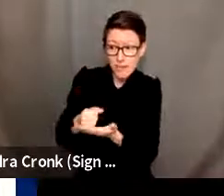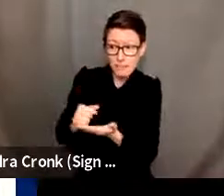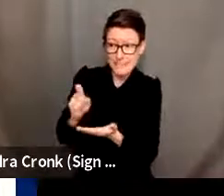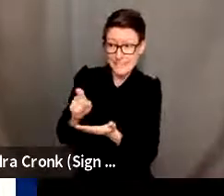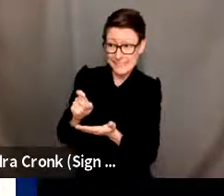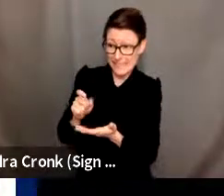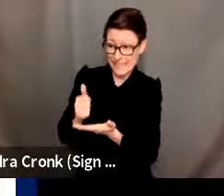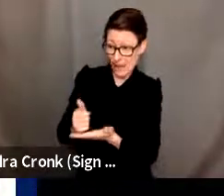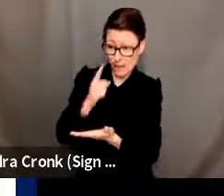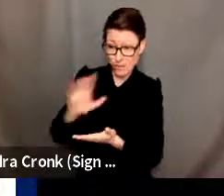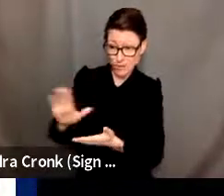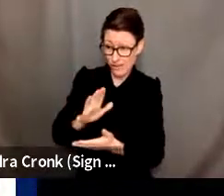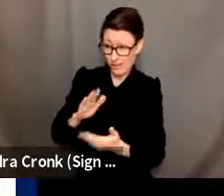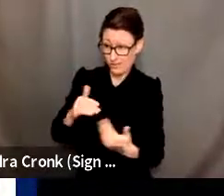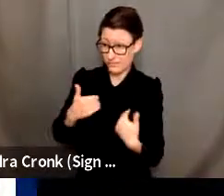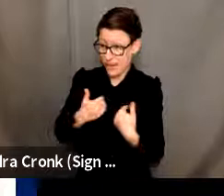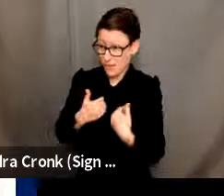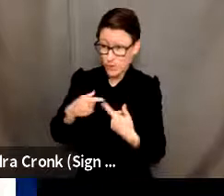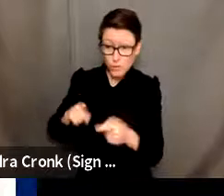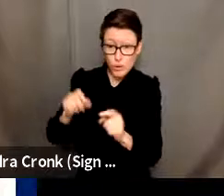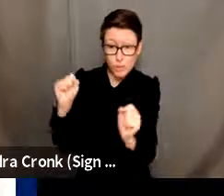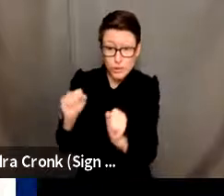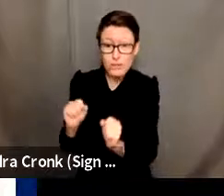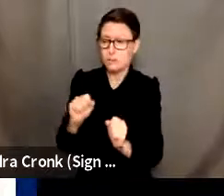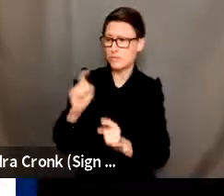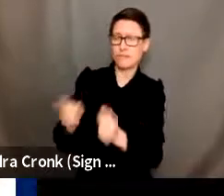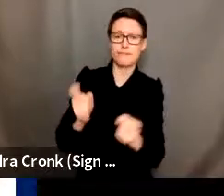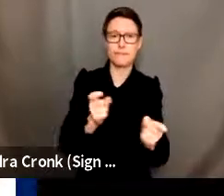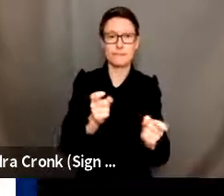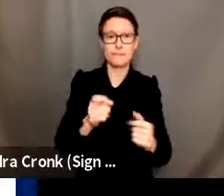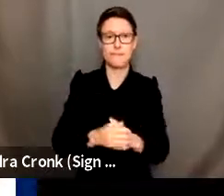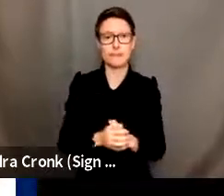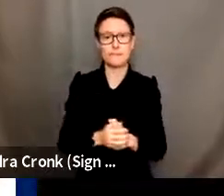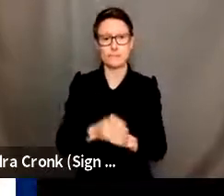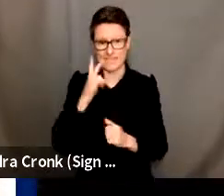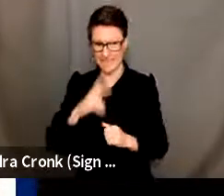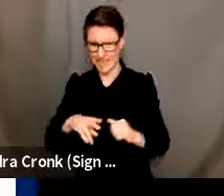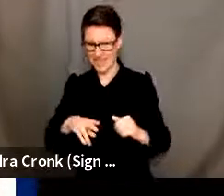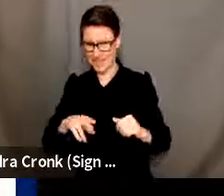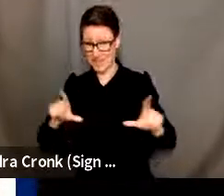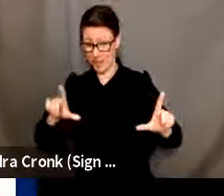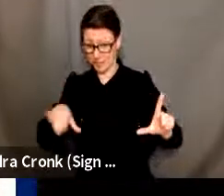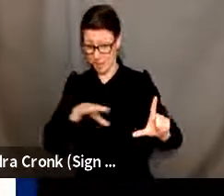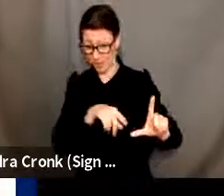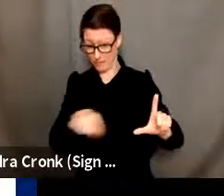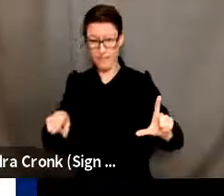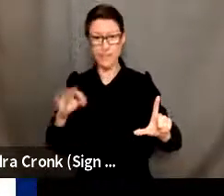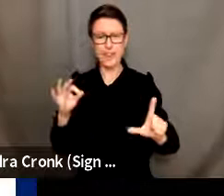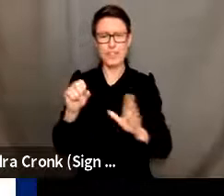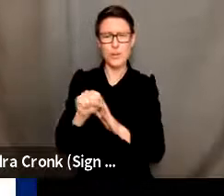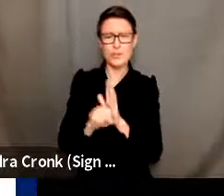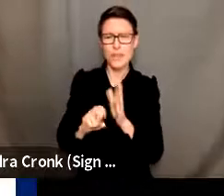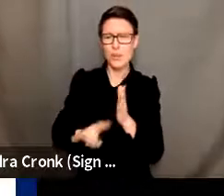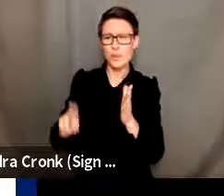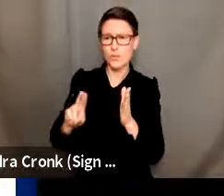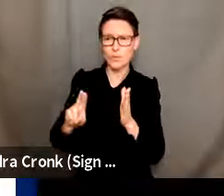outdoor cleaning type things available. And as you can see in the bottom, that's one of the teams from Fresno State. I believe that was a couple of